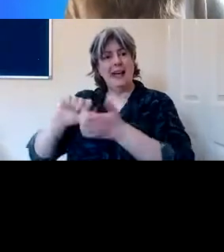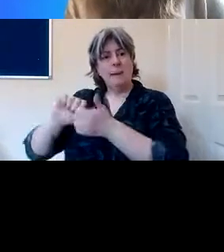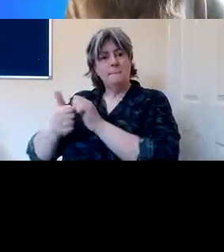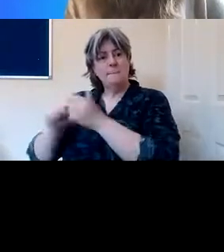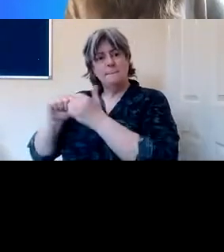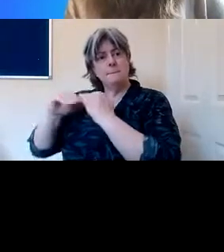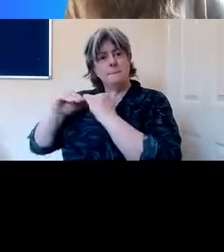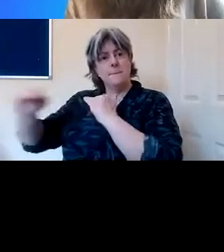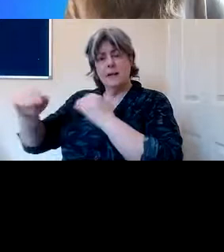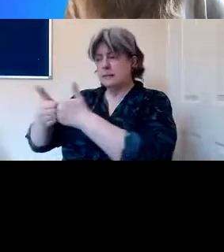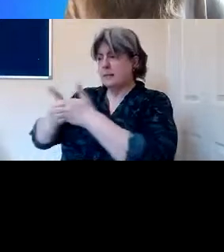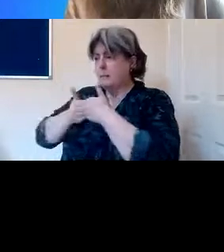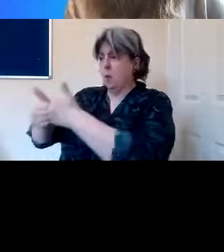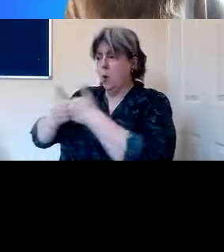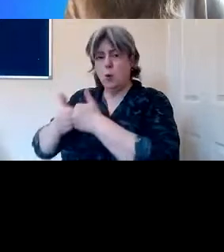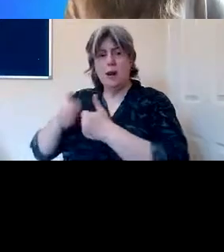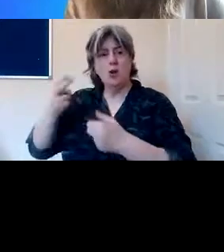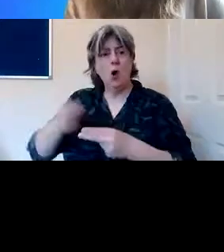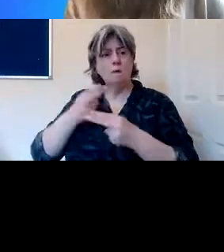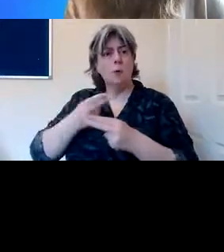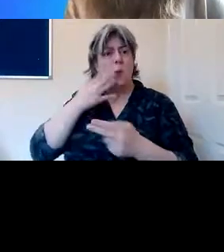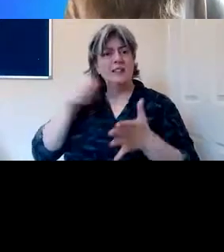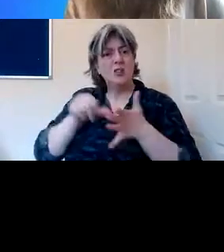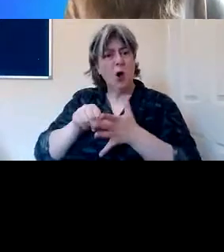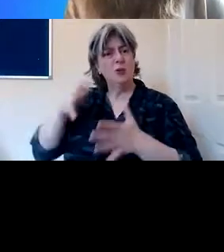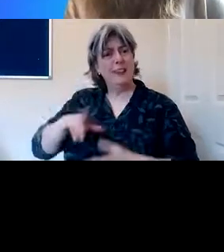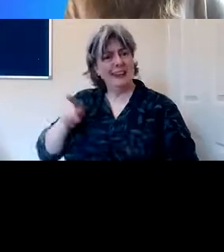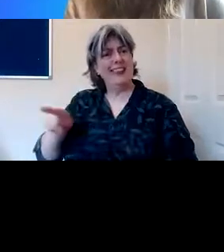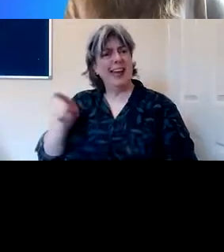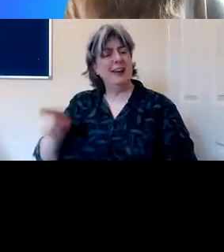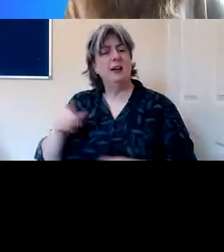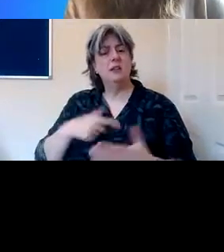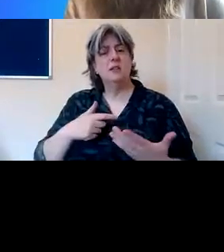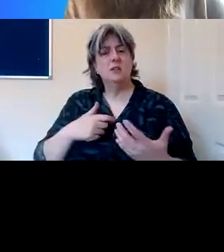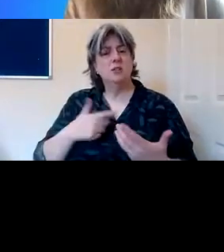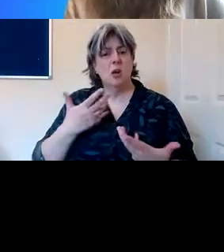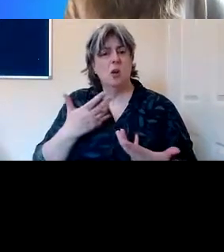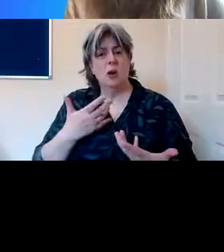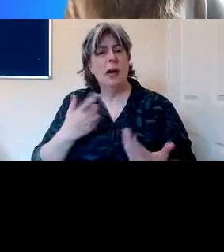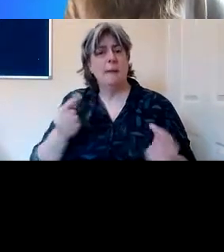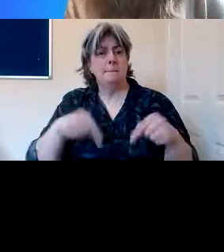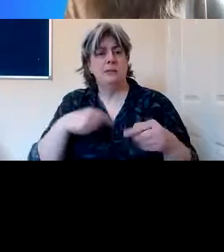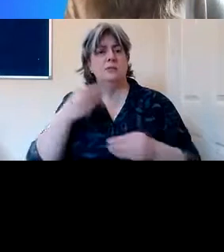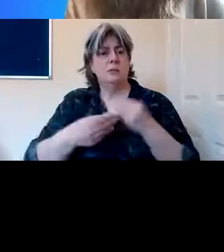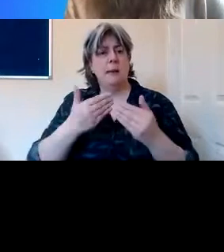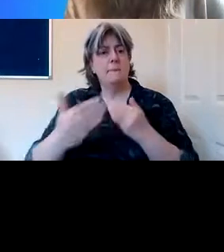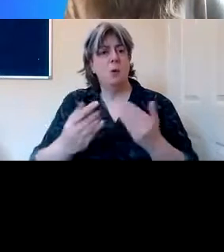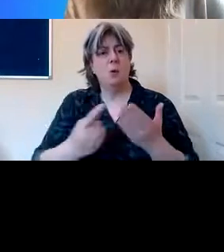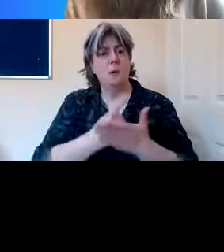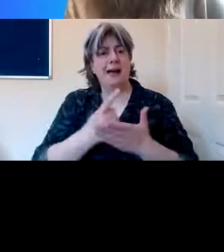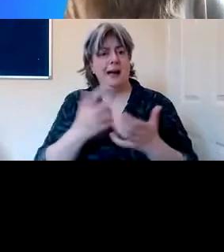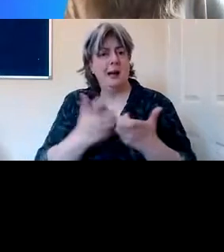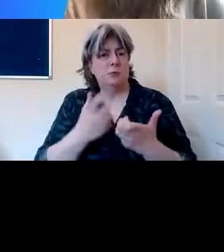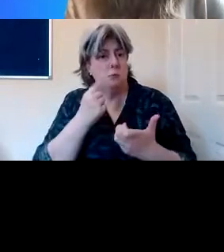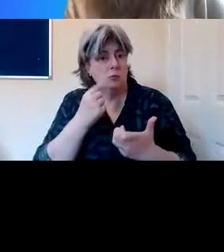of us through difficult times. So I'd like to hear more about how that might work. Your points about fair funding are well